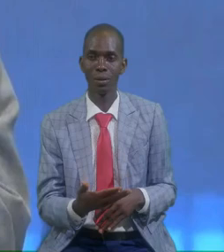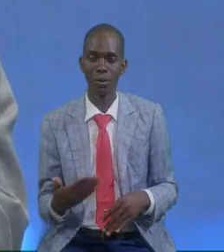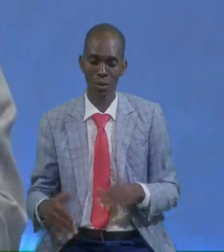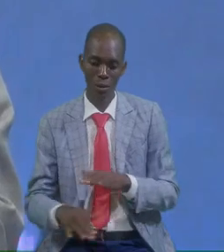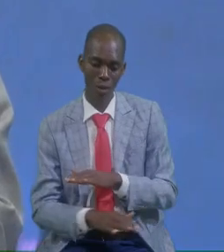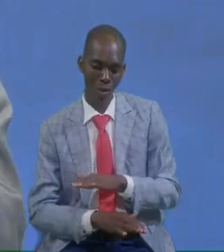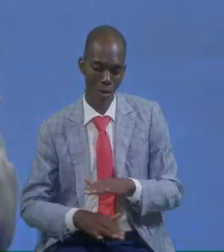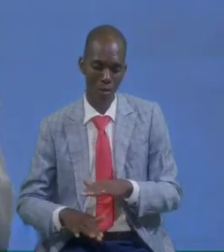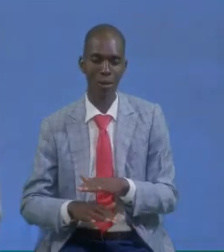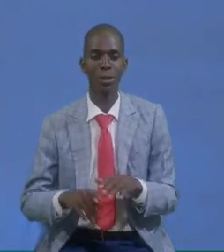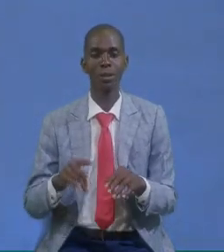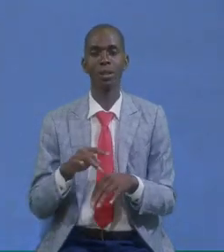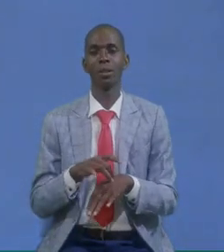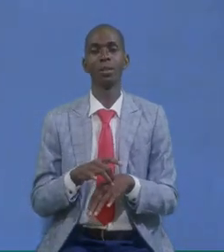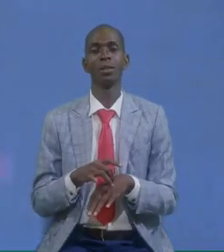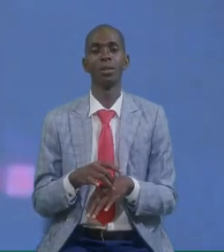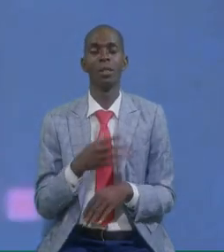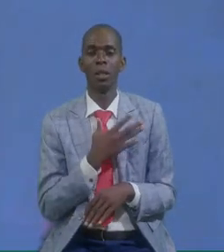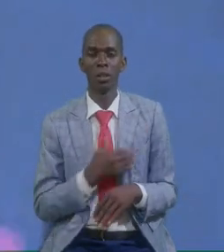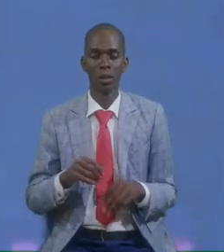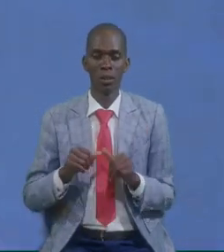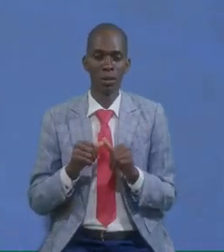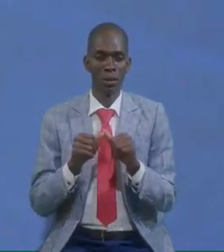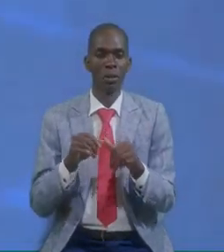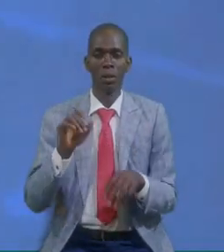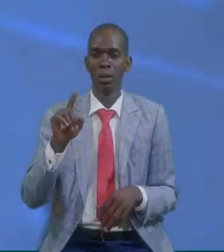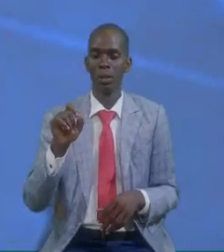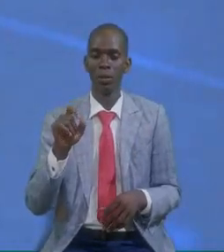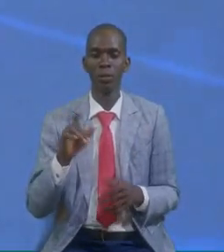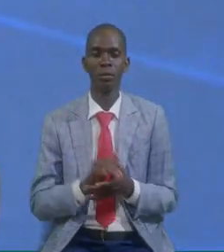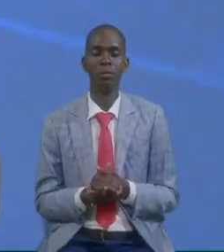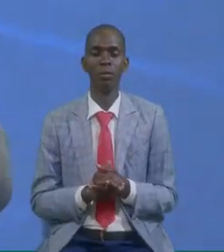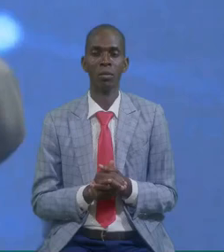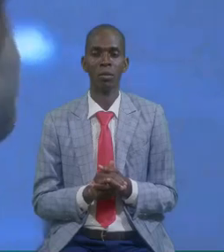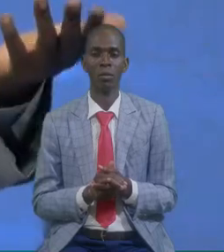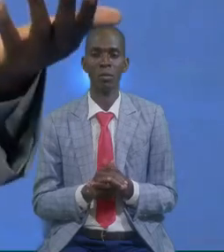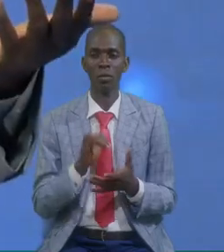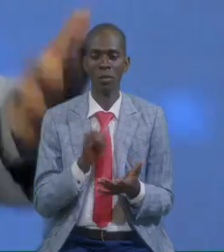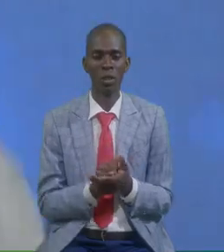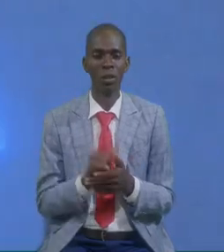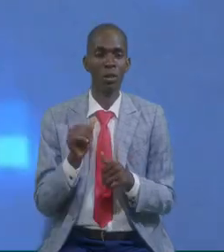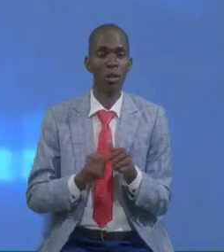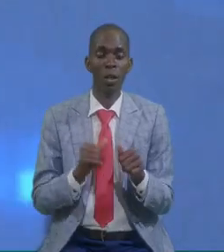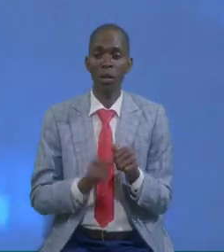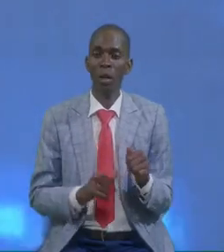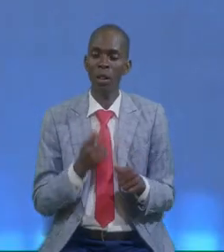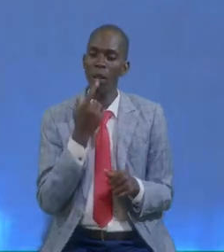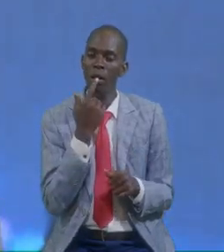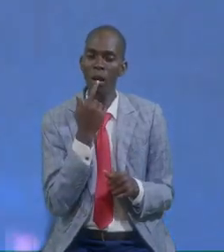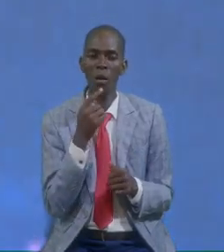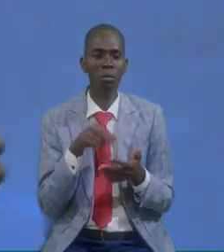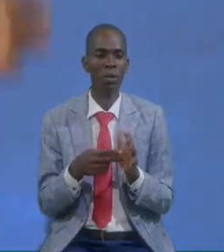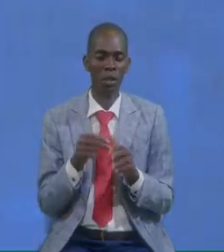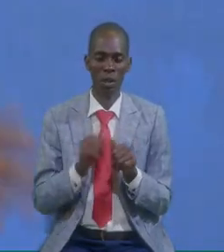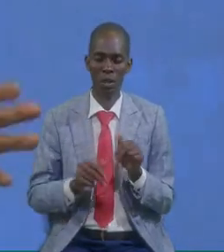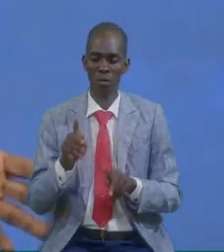under the earth. And then in verse 11, it says that every tongue should